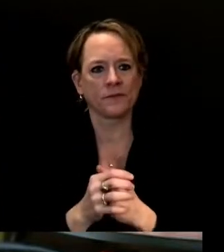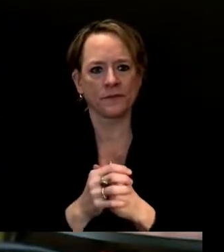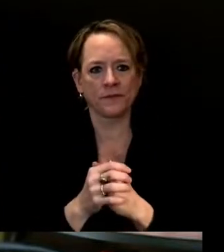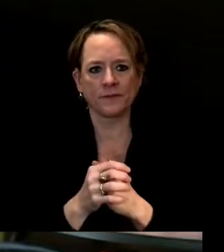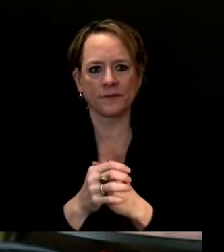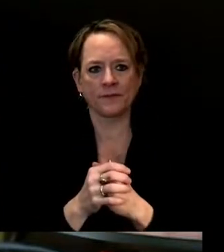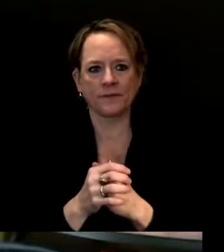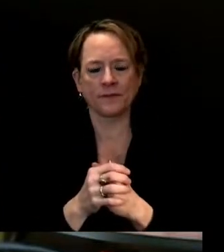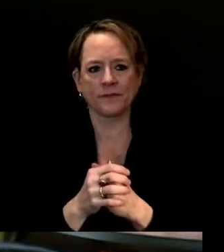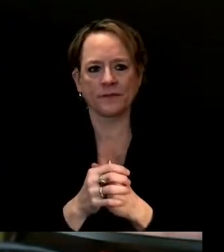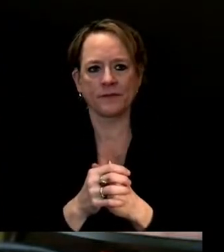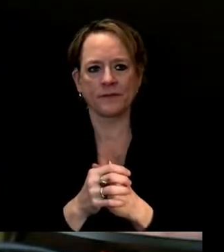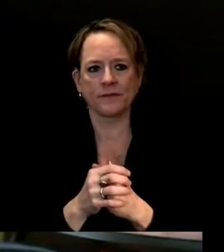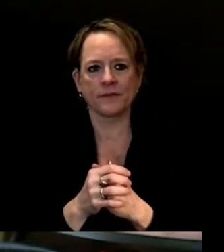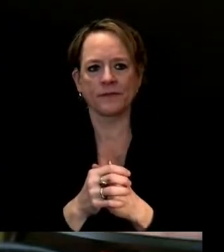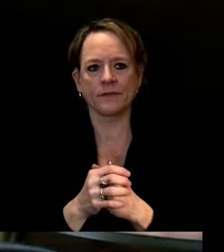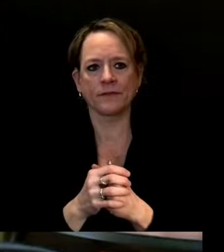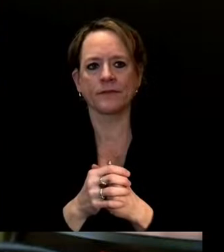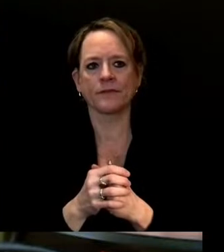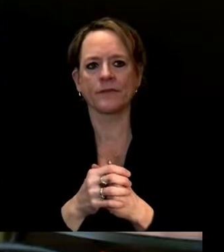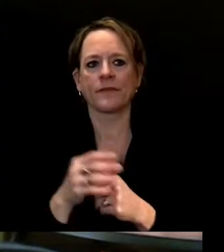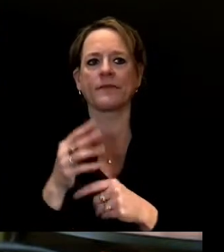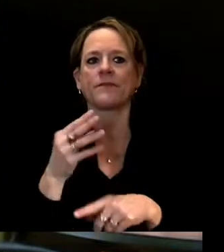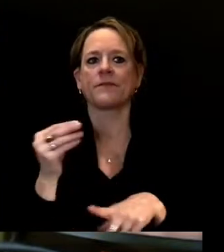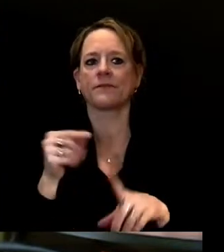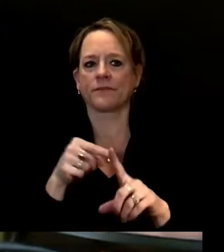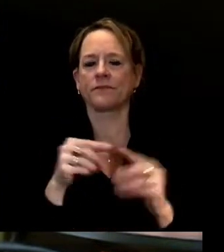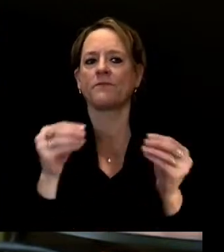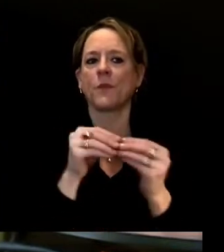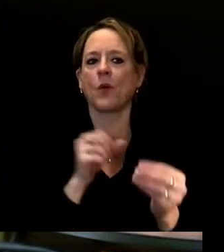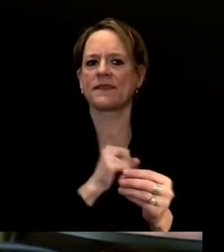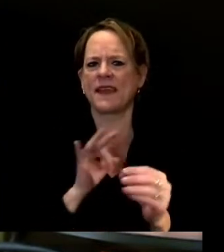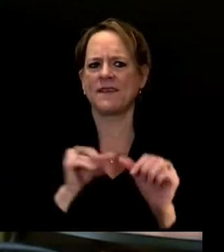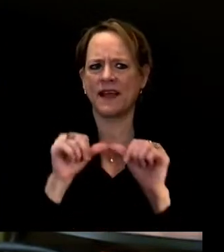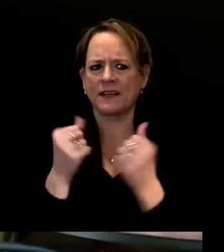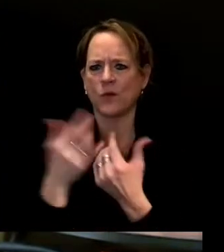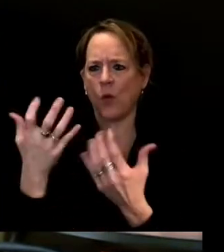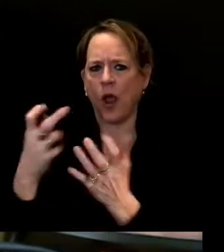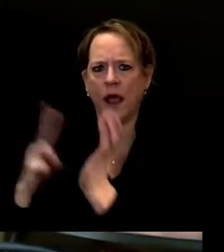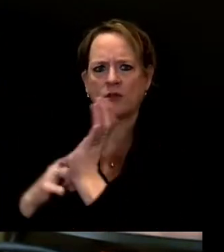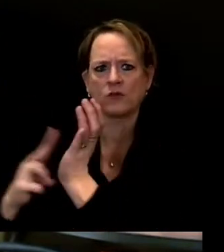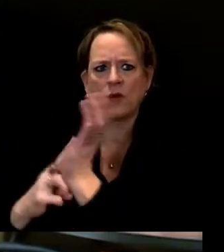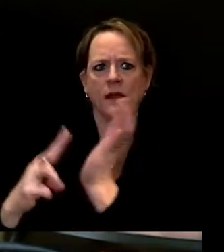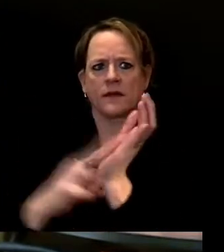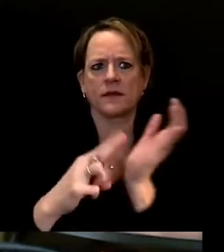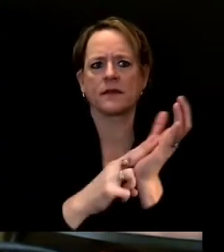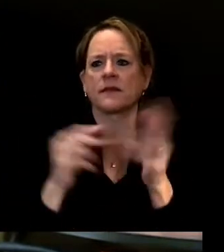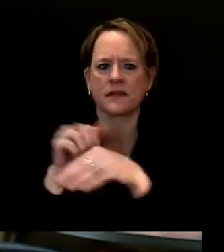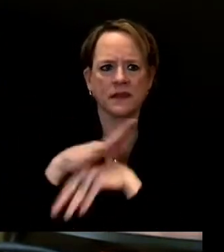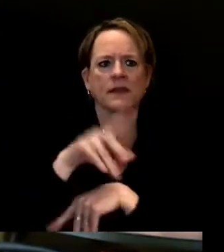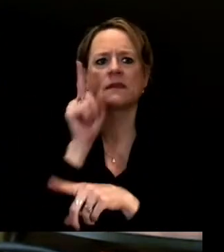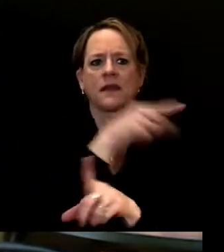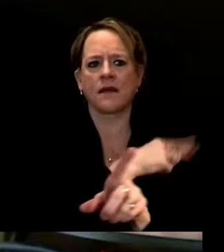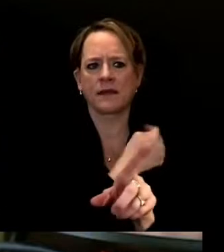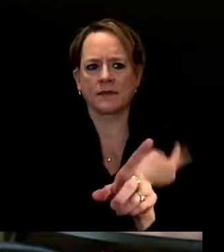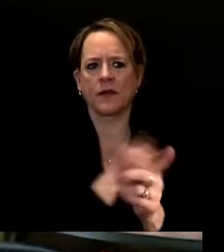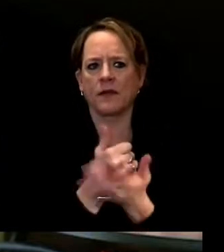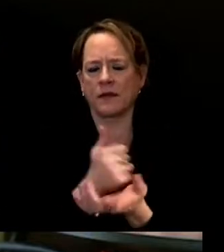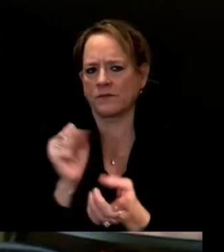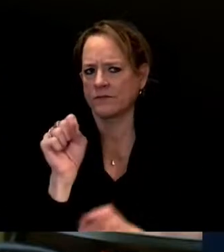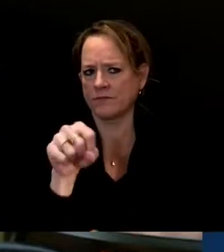we absolutely understand the need to continue to distribute resources all across the state where the needs are greatest.